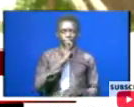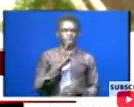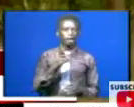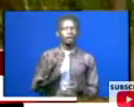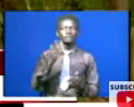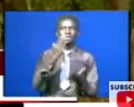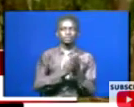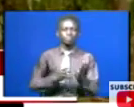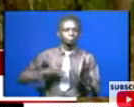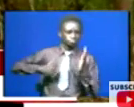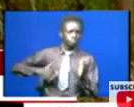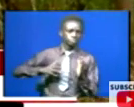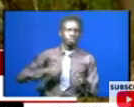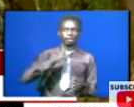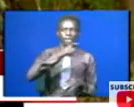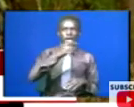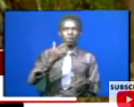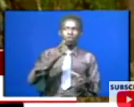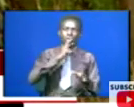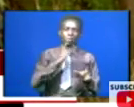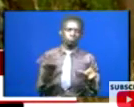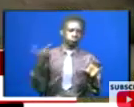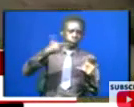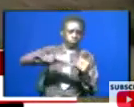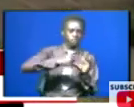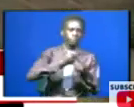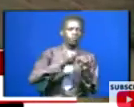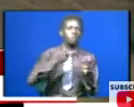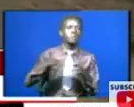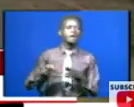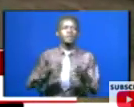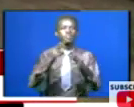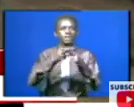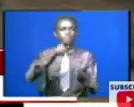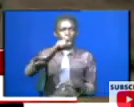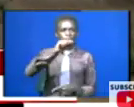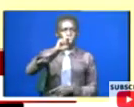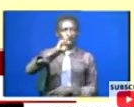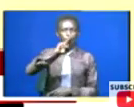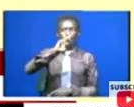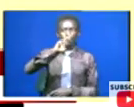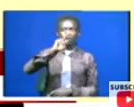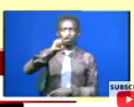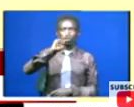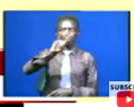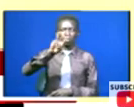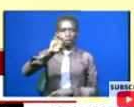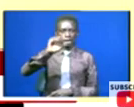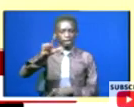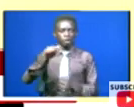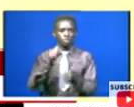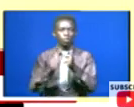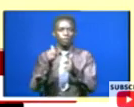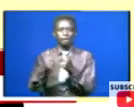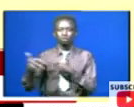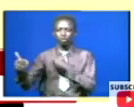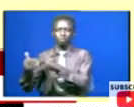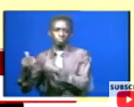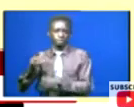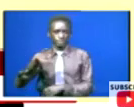the tanks with water from River Turkwell that snakes through the town. We've done piping